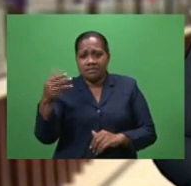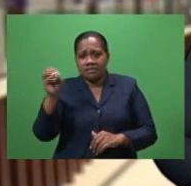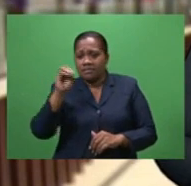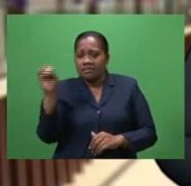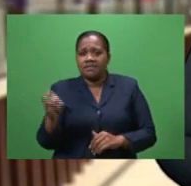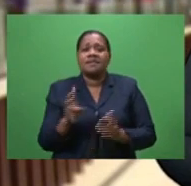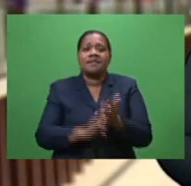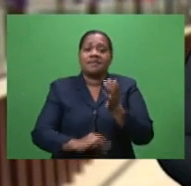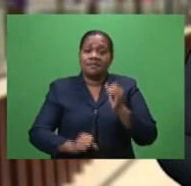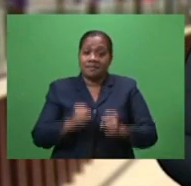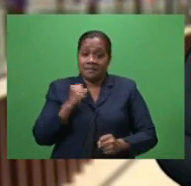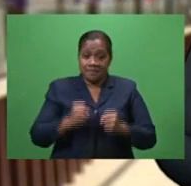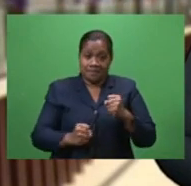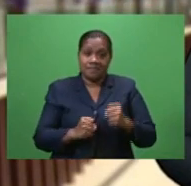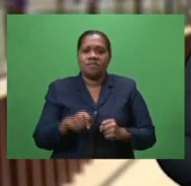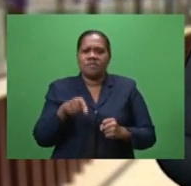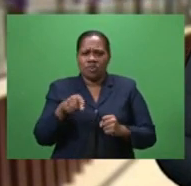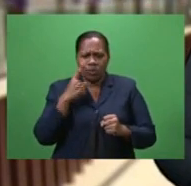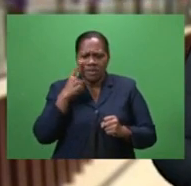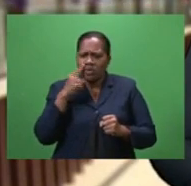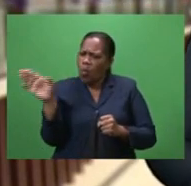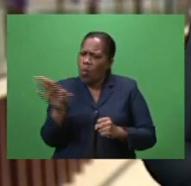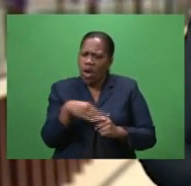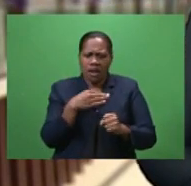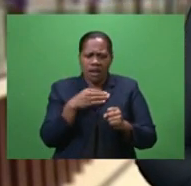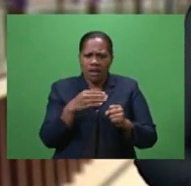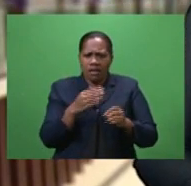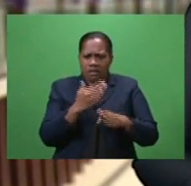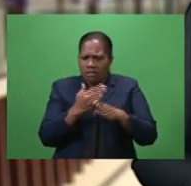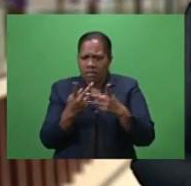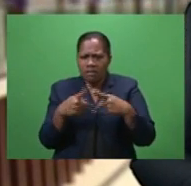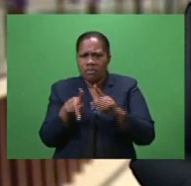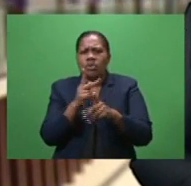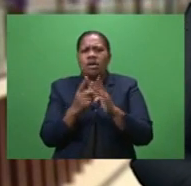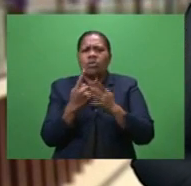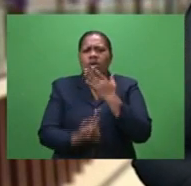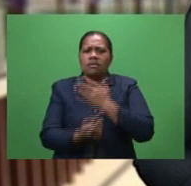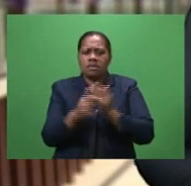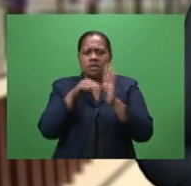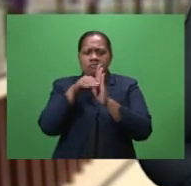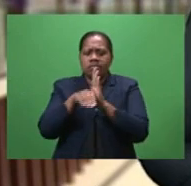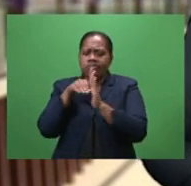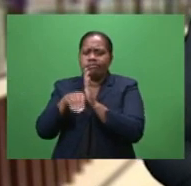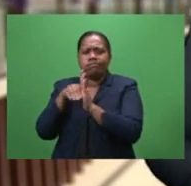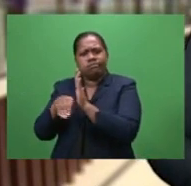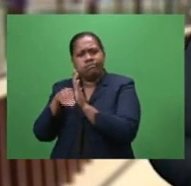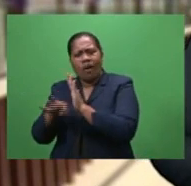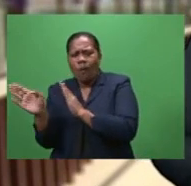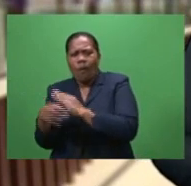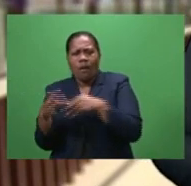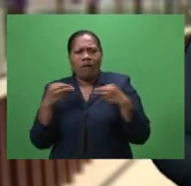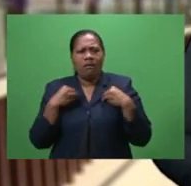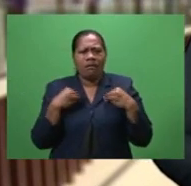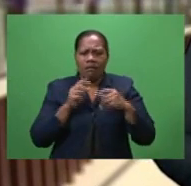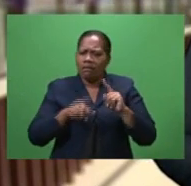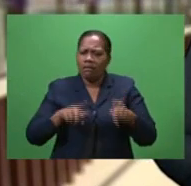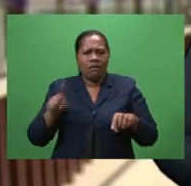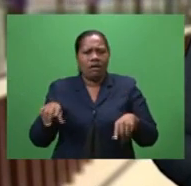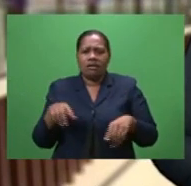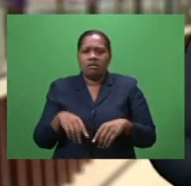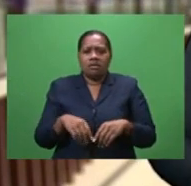heavy falls in every industry, with turnover in clothing, cafes, and restaurants near half the level of